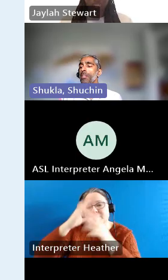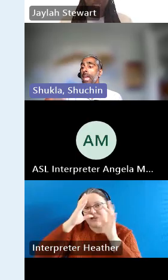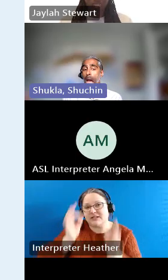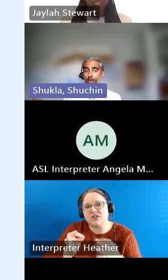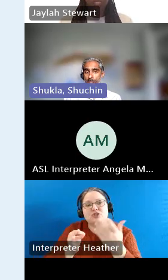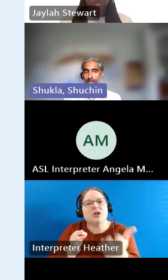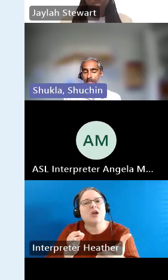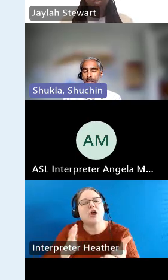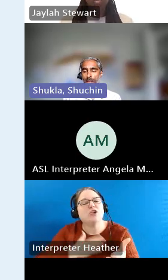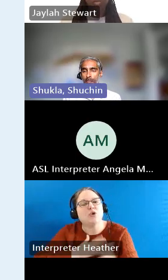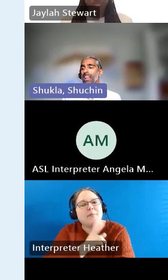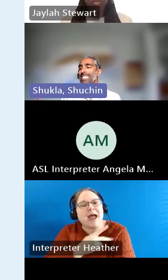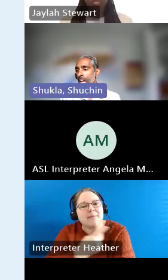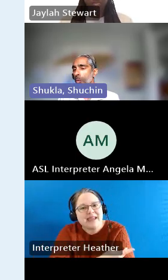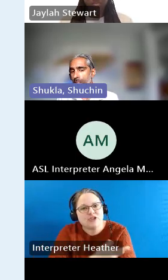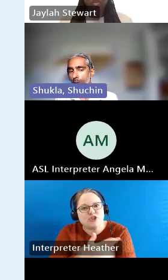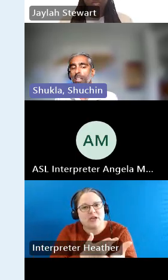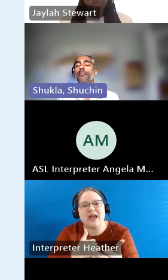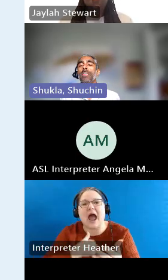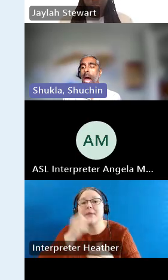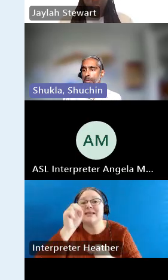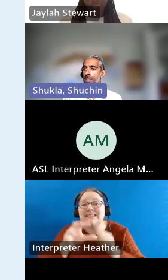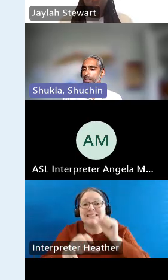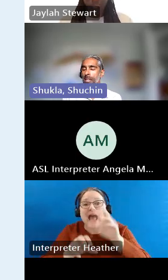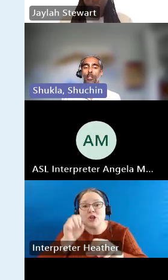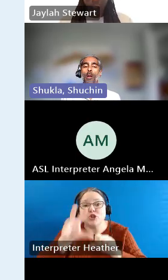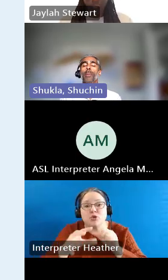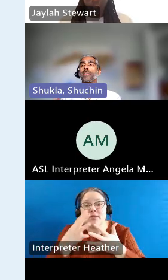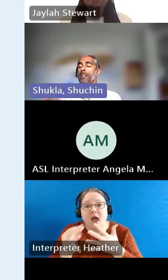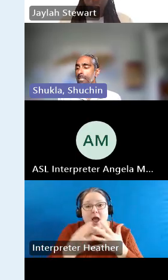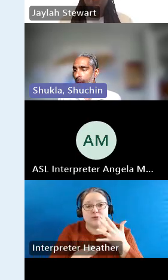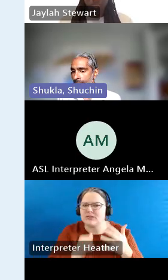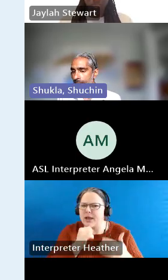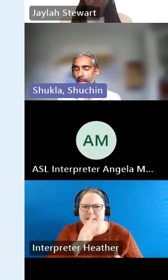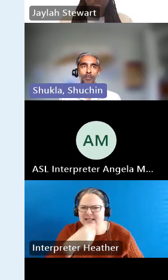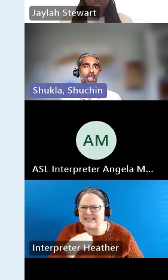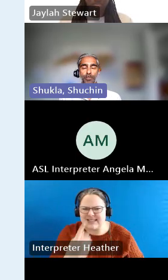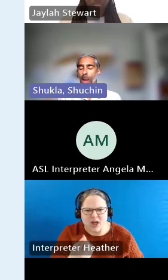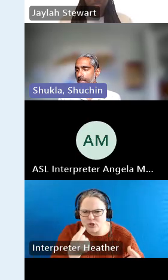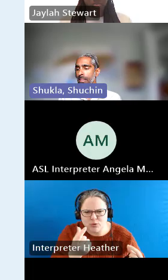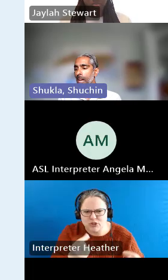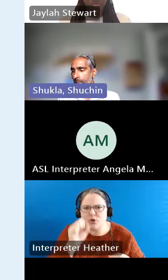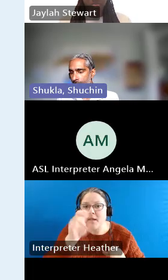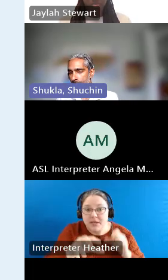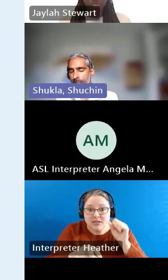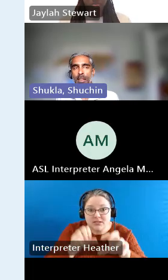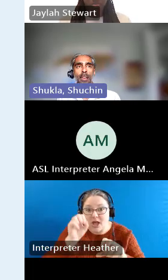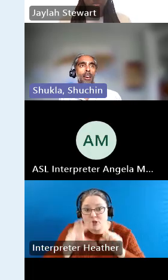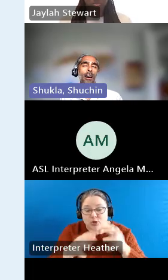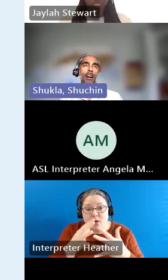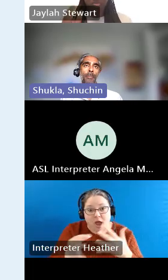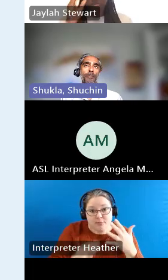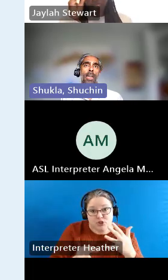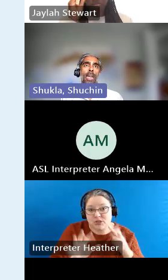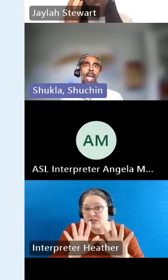patient. I'm going to give you the options. I'm not going to tell you what to do. I'm going to give you the options that are based on science and best practice and